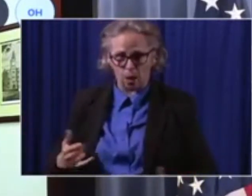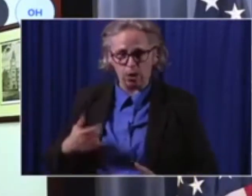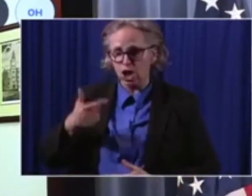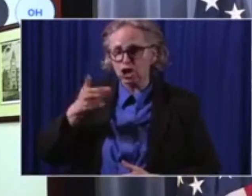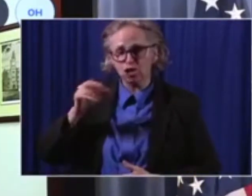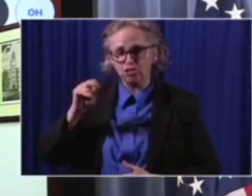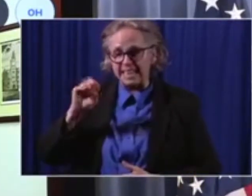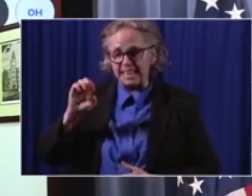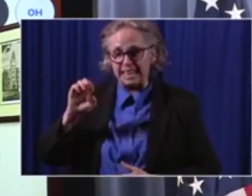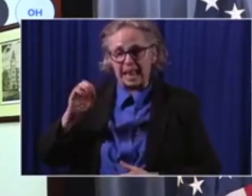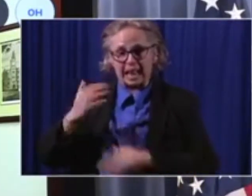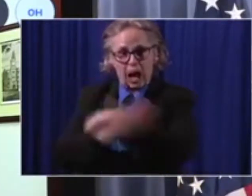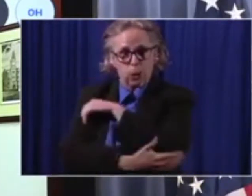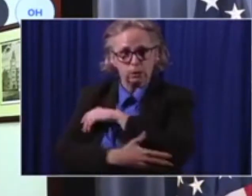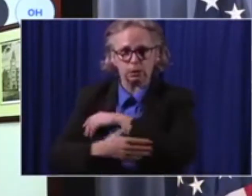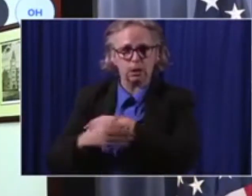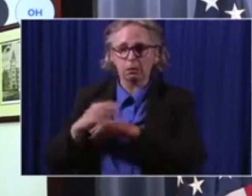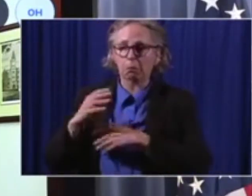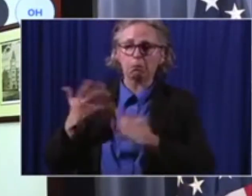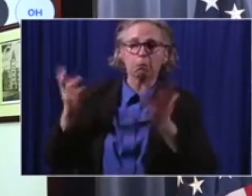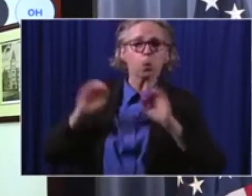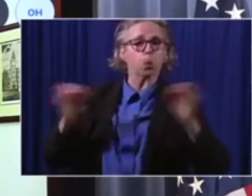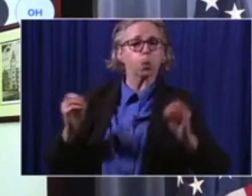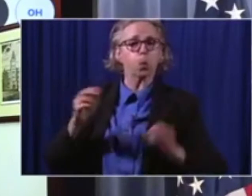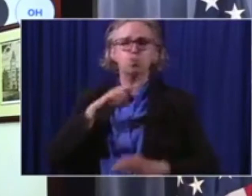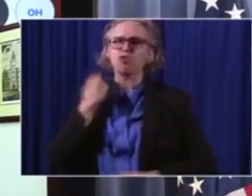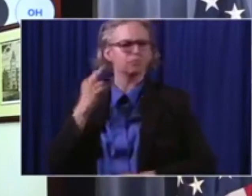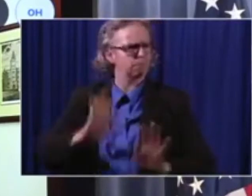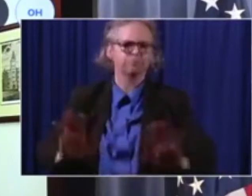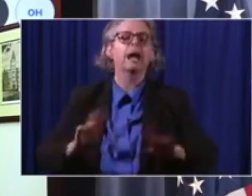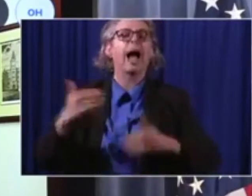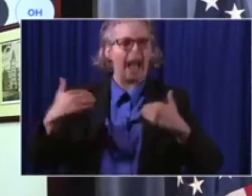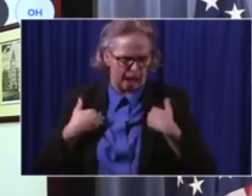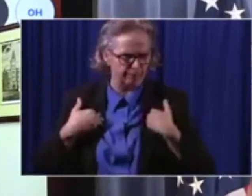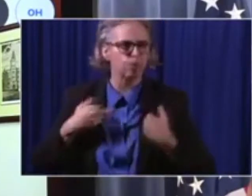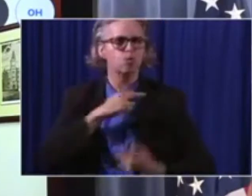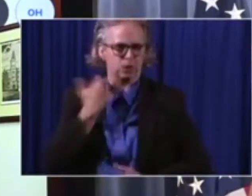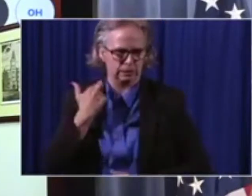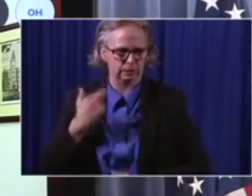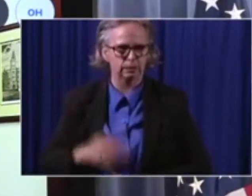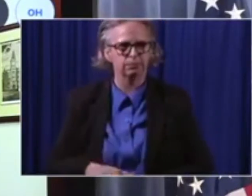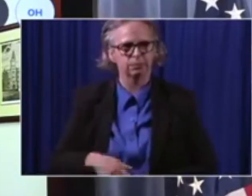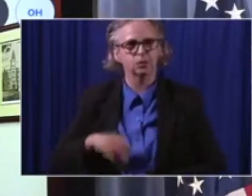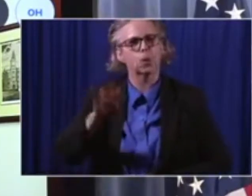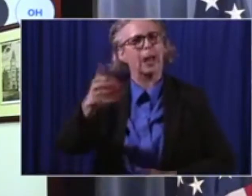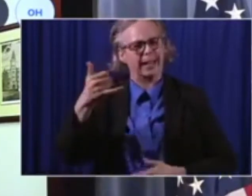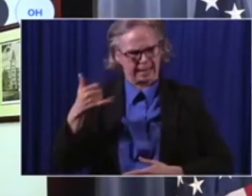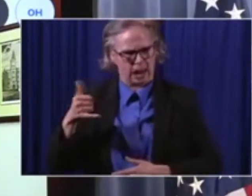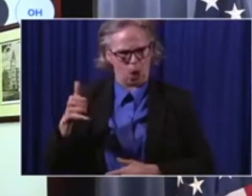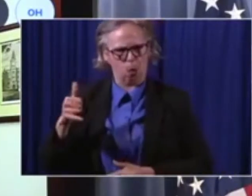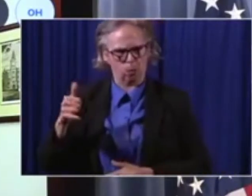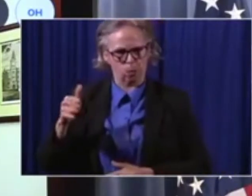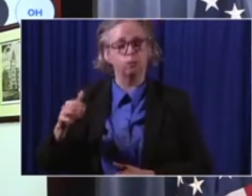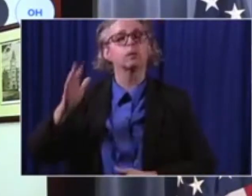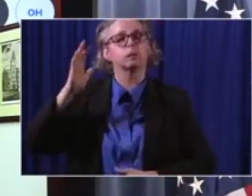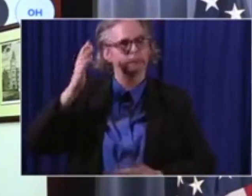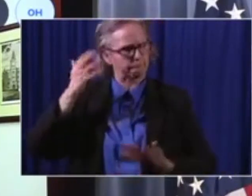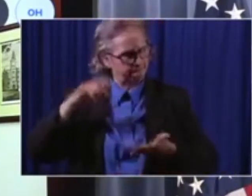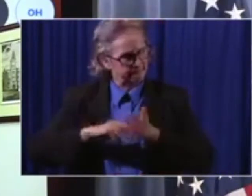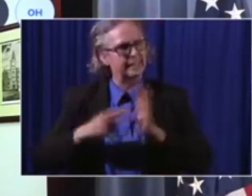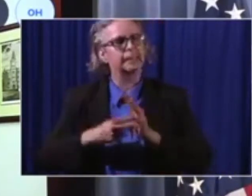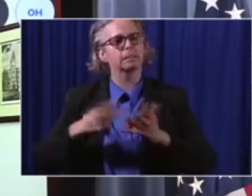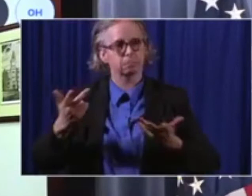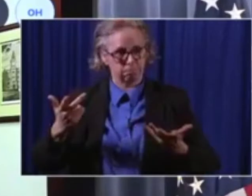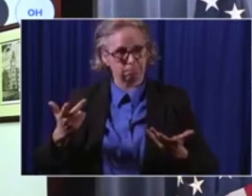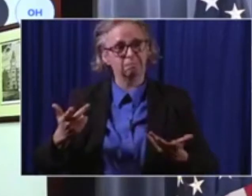the disease, no county really will be anything less than yellow, because no matter where you live, you are at risk for